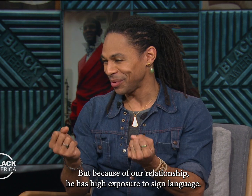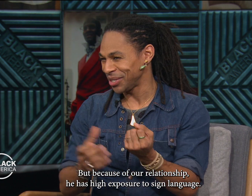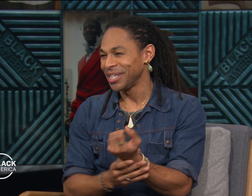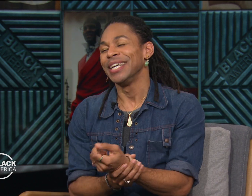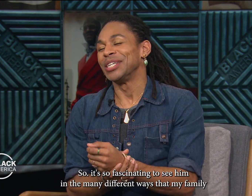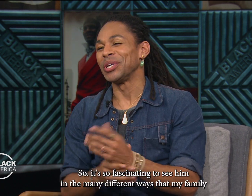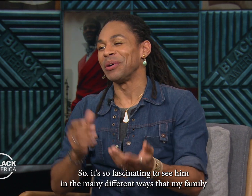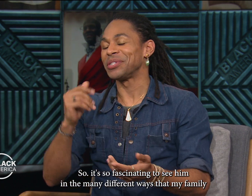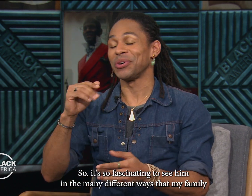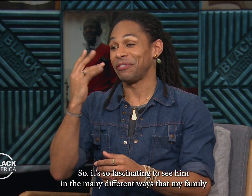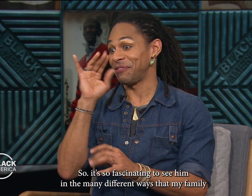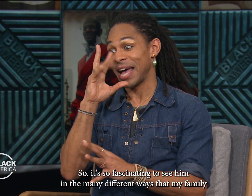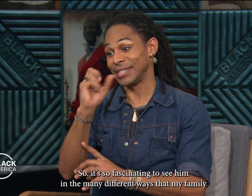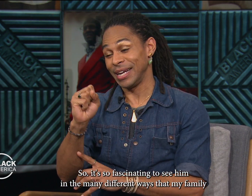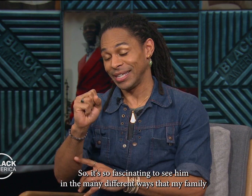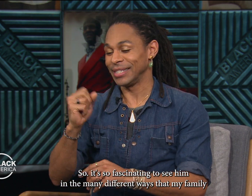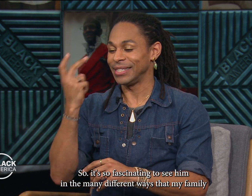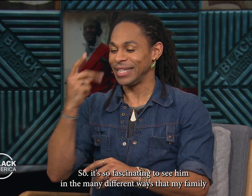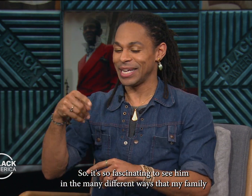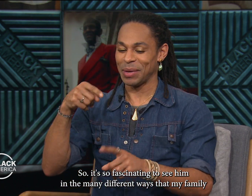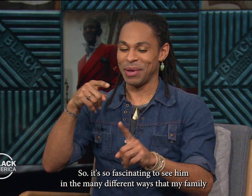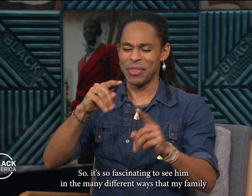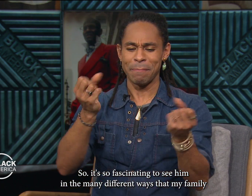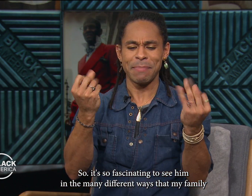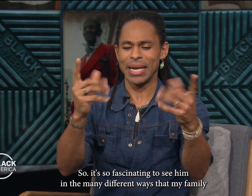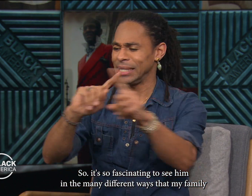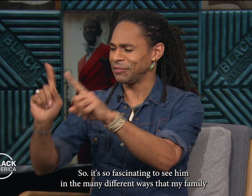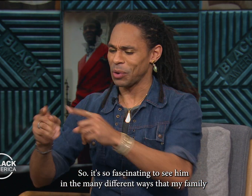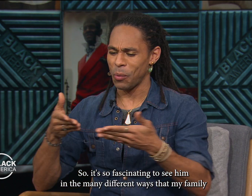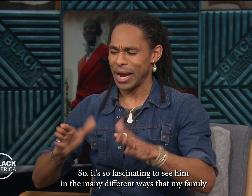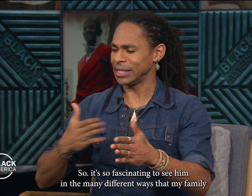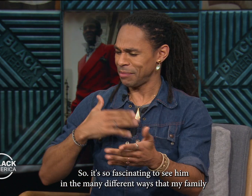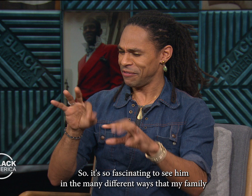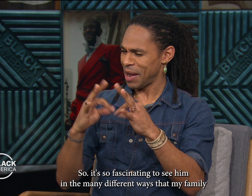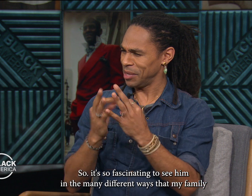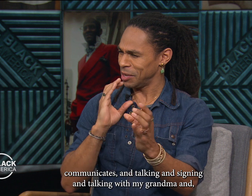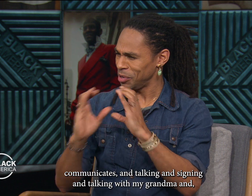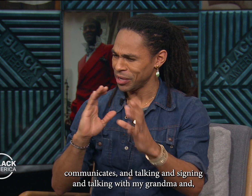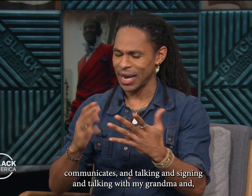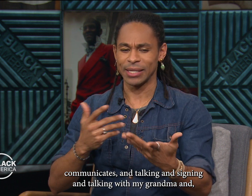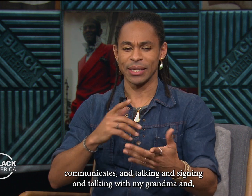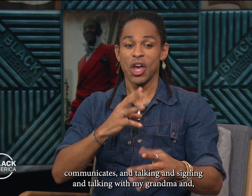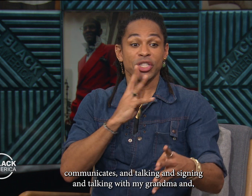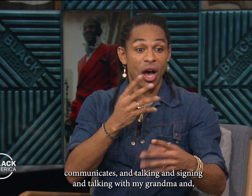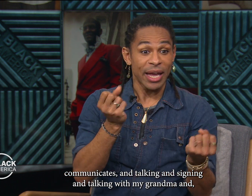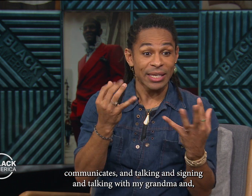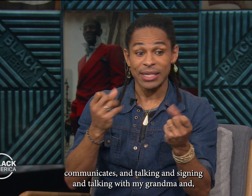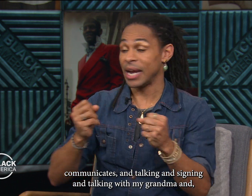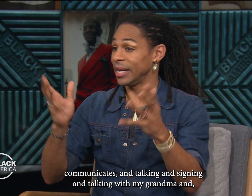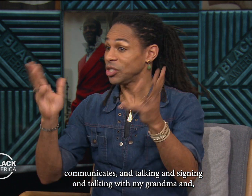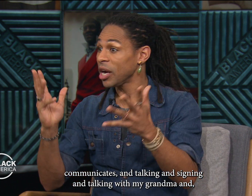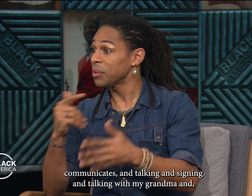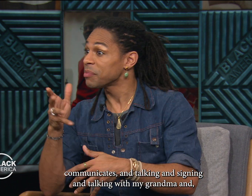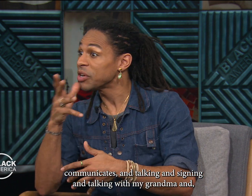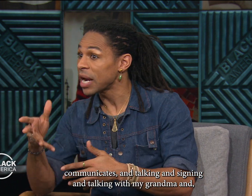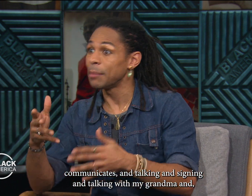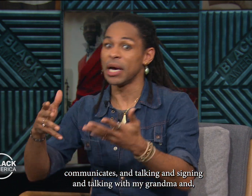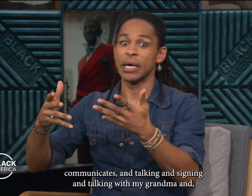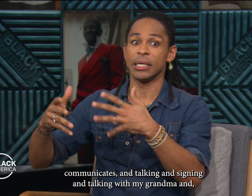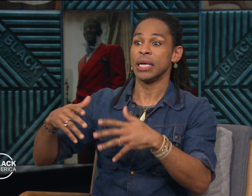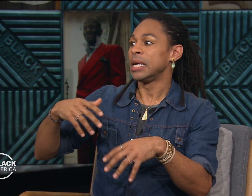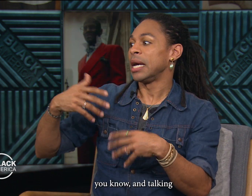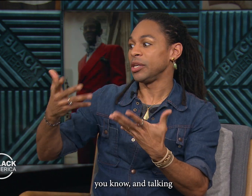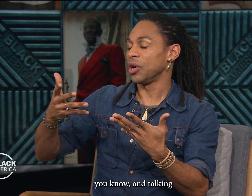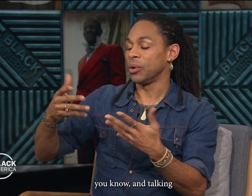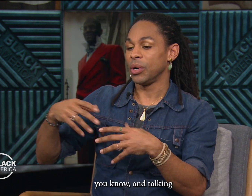sign language. So it's so fascinating to see him in the many different ways that my family communicates, and talking and signing, and talking with my